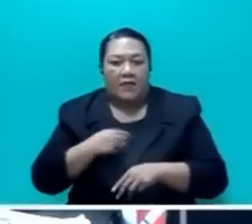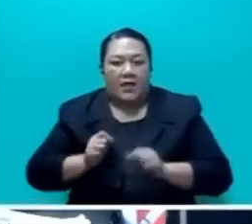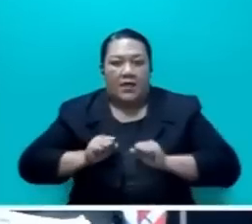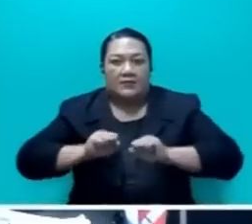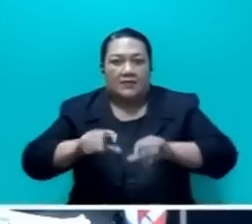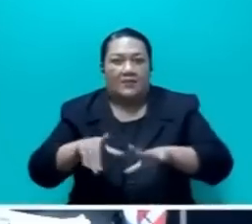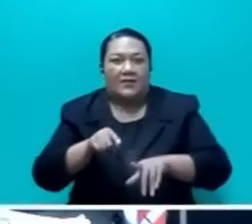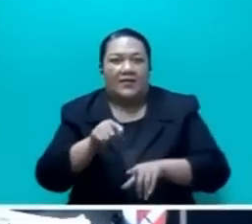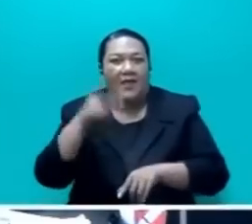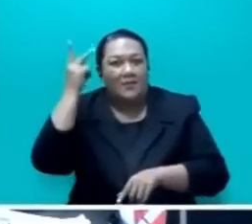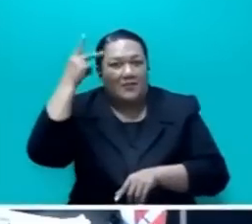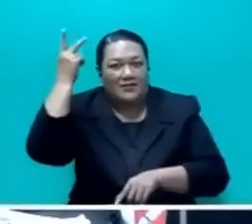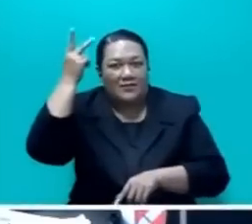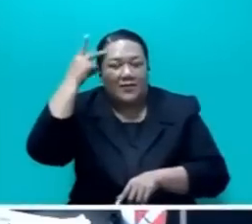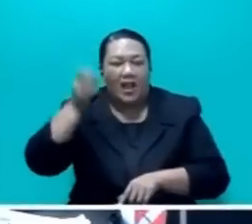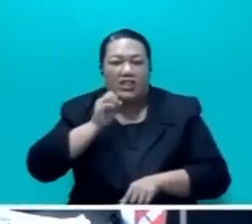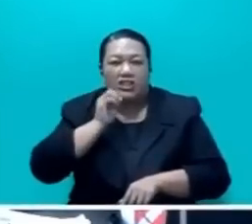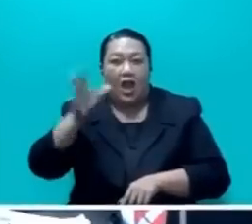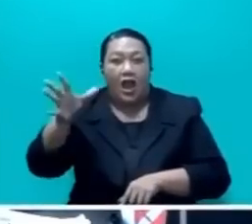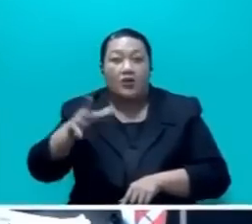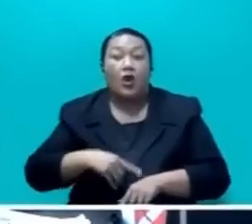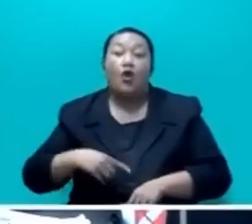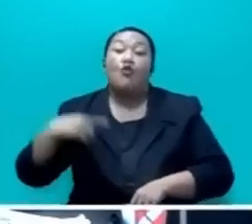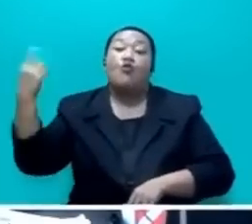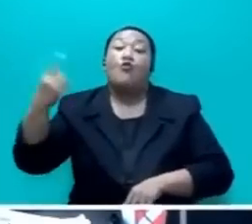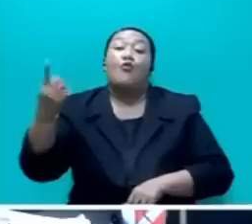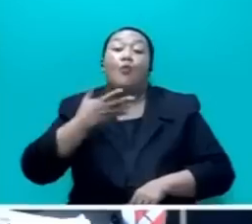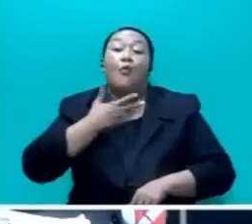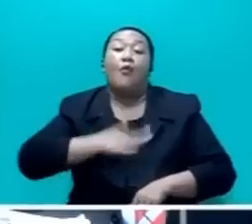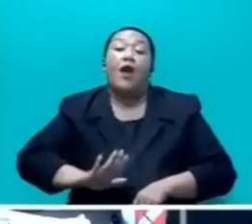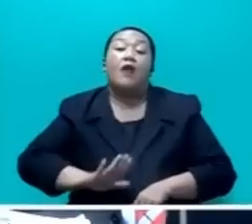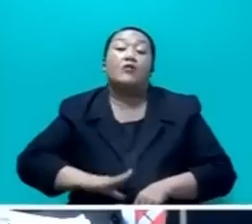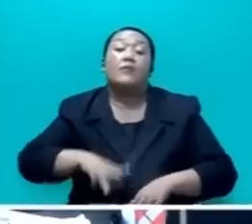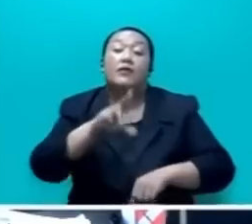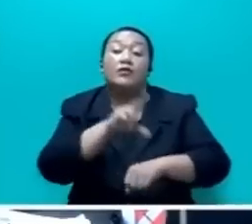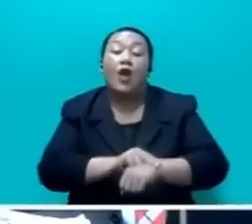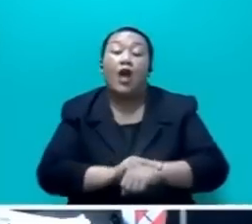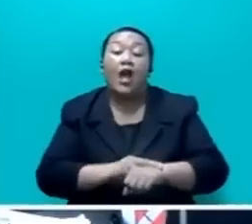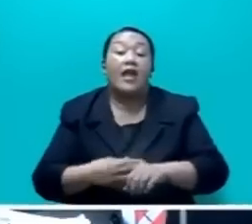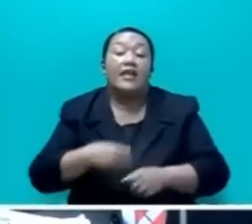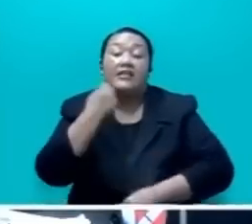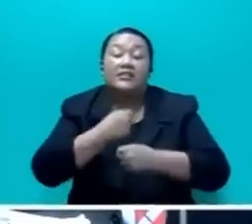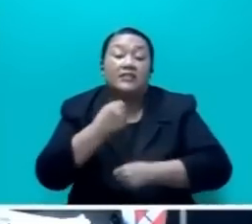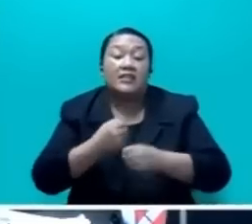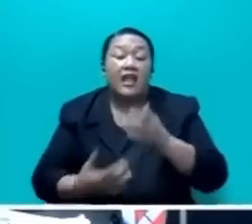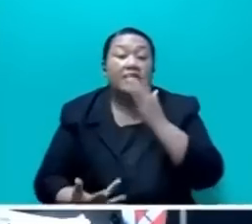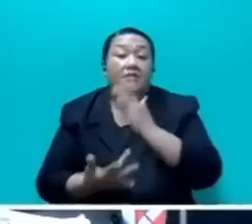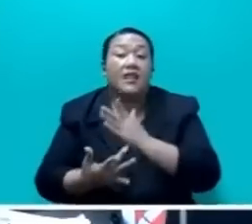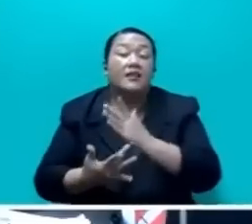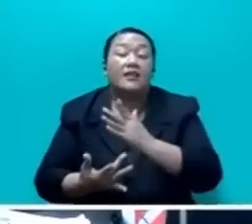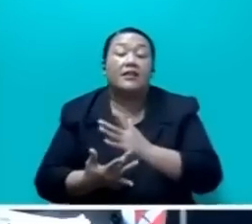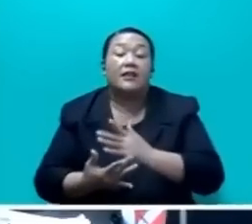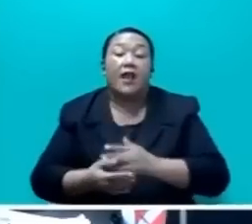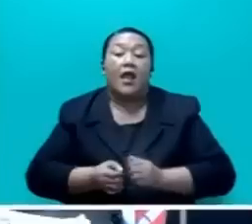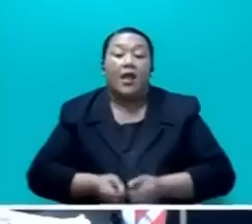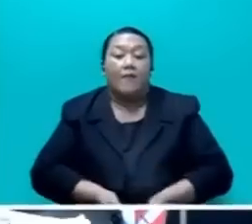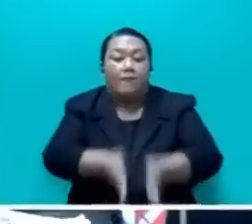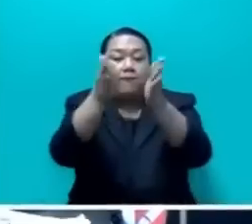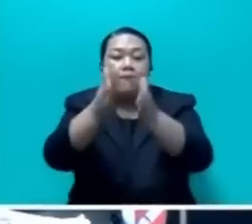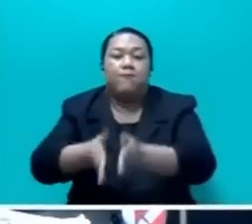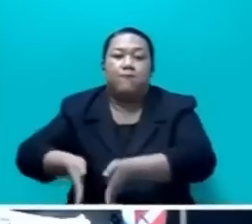voice, "Those of you who want to be doctors, engineers, technicians, form a line